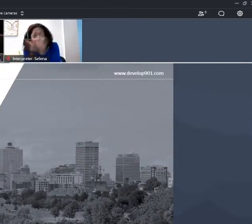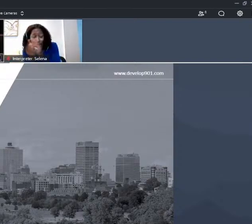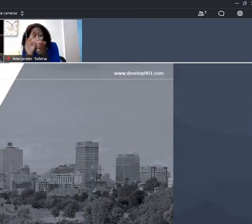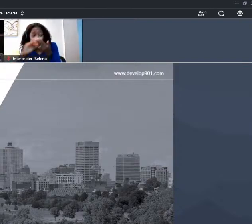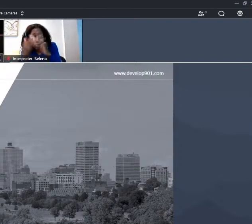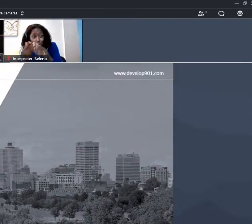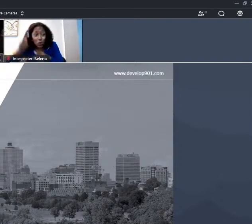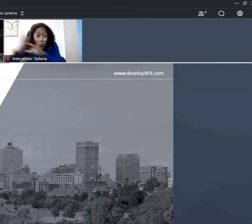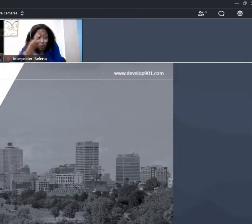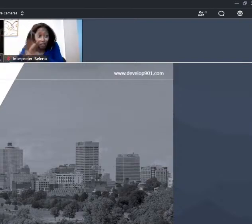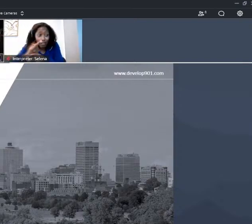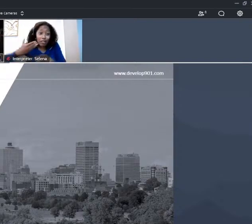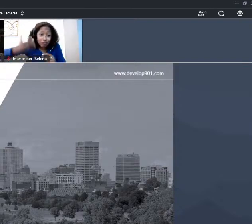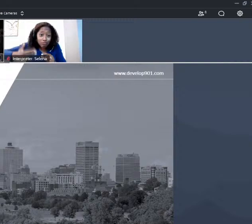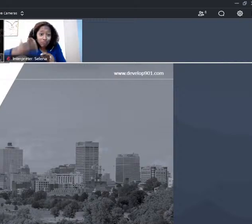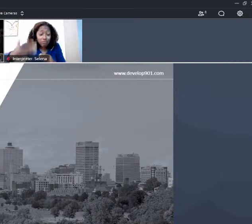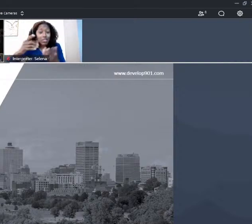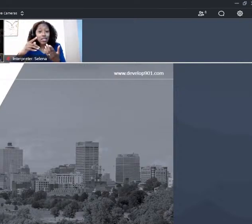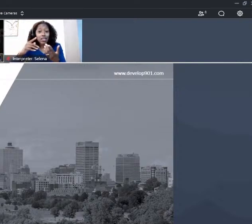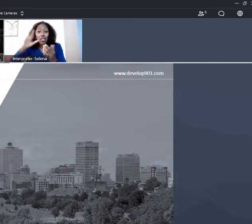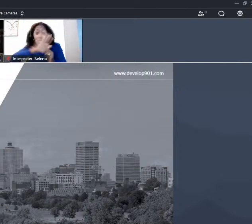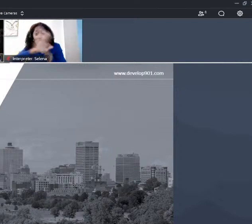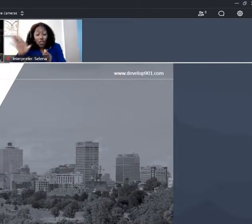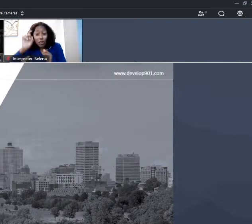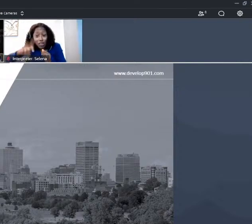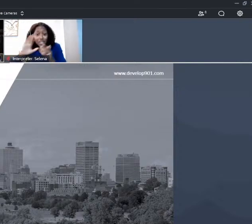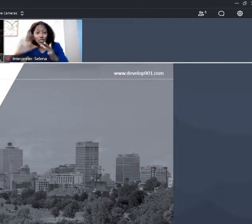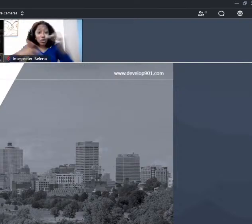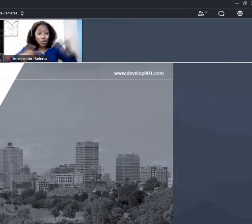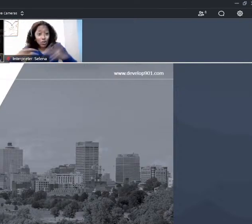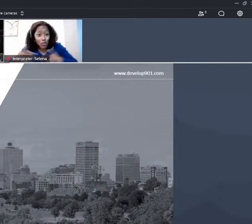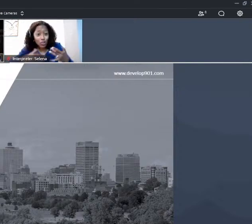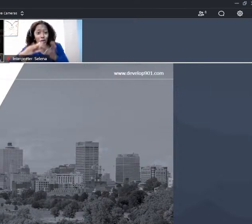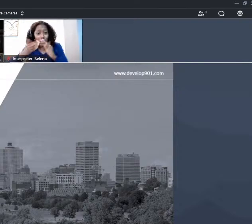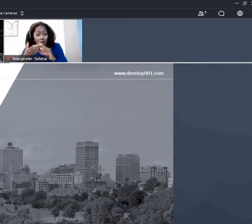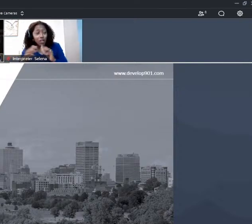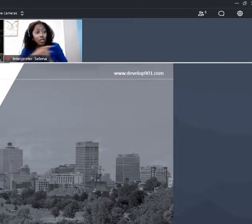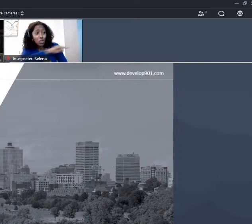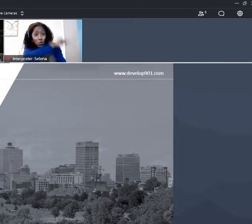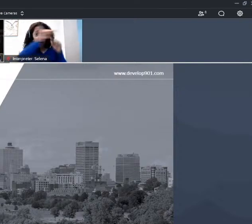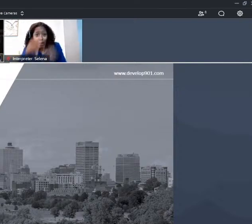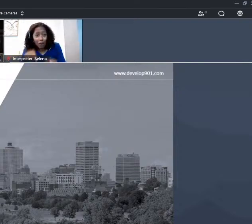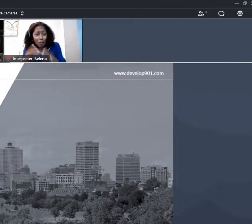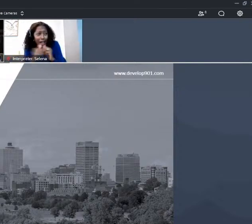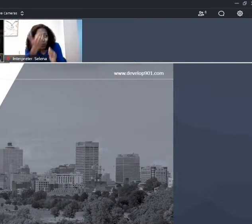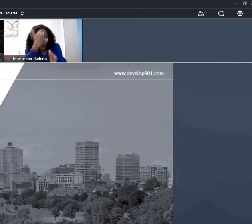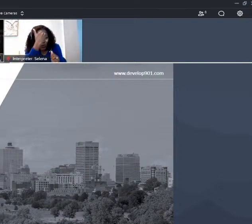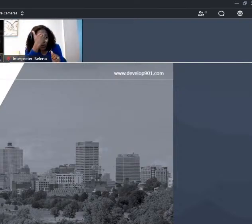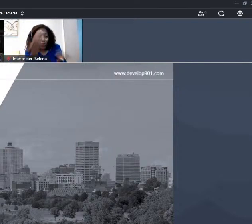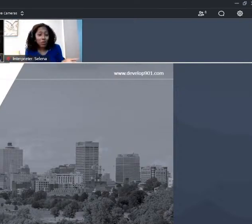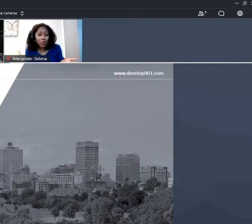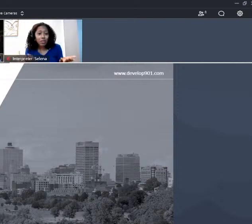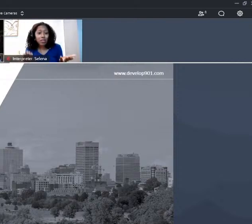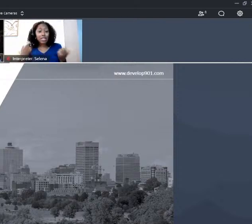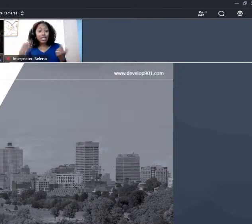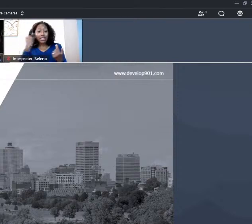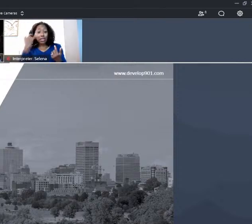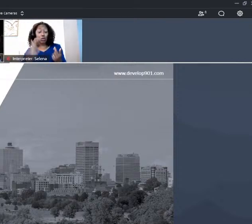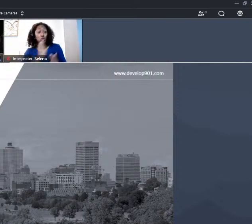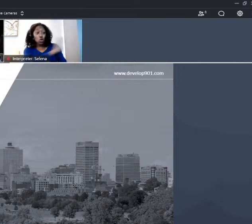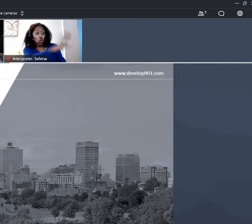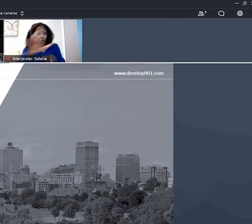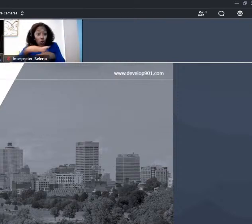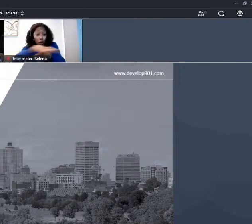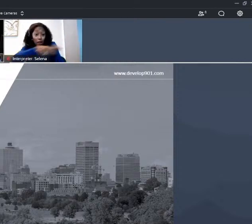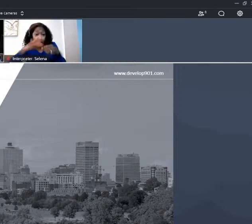a regular, ongoing basis to address the needs and the concerns of the community, you would not know. And just like I wouldn't come to your area and say,